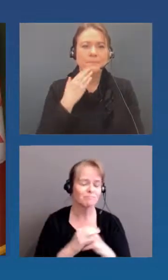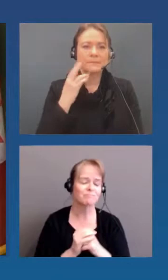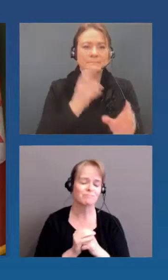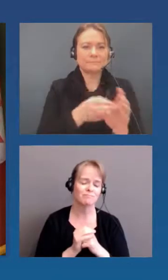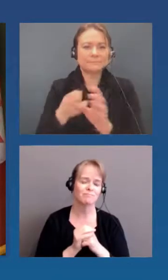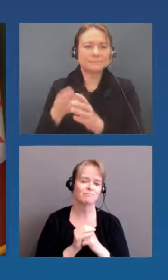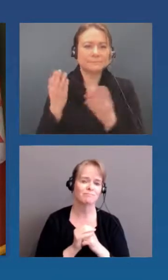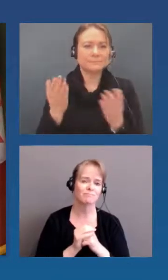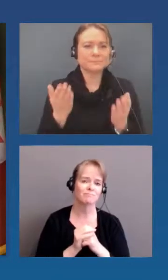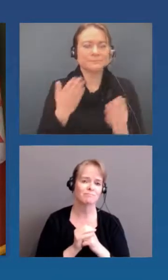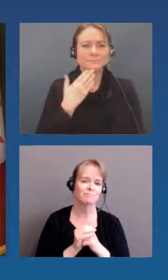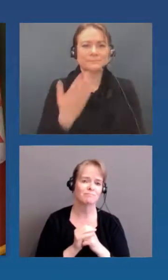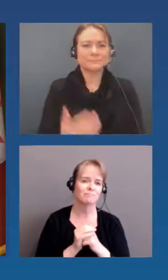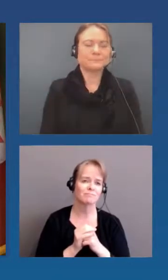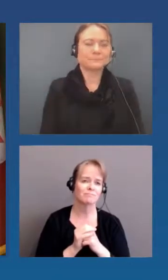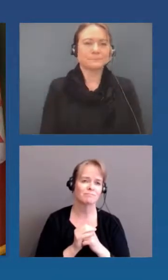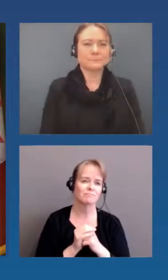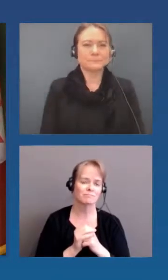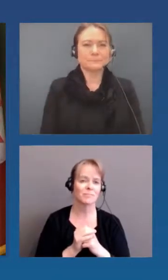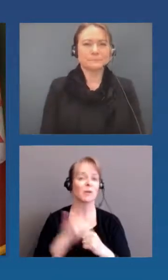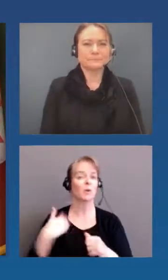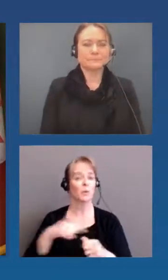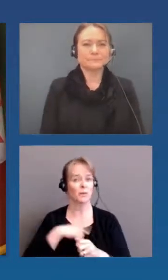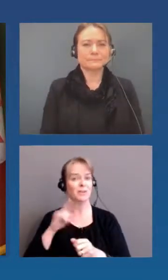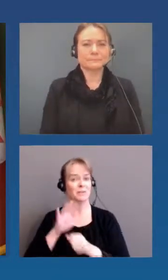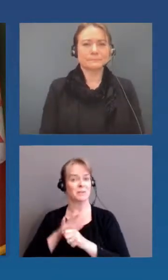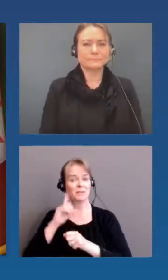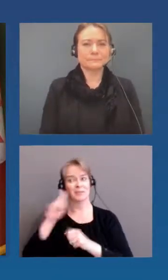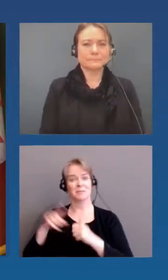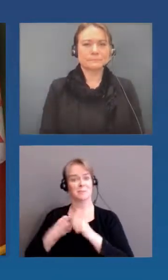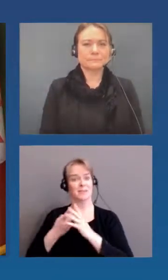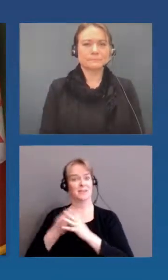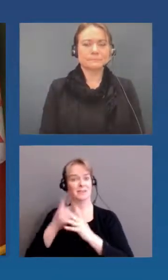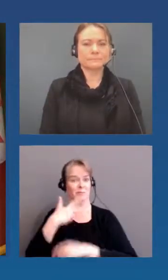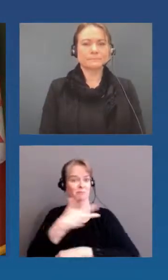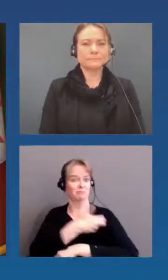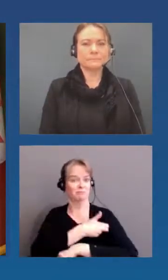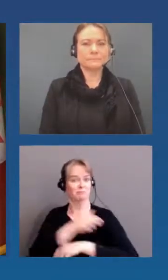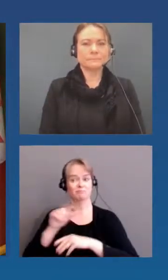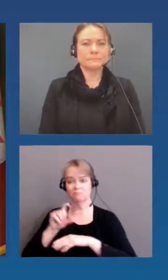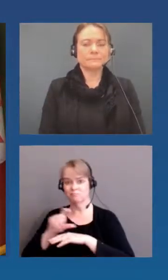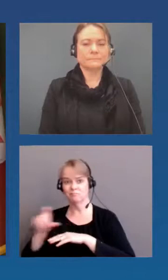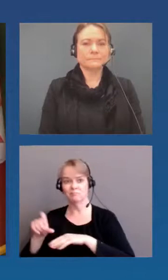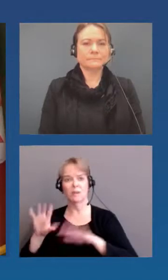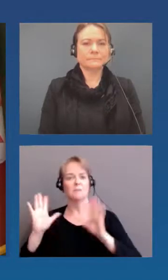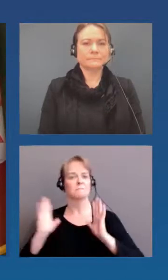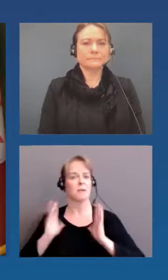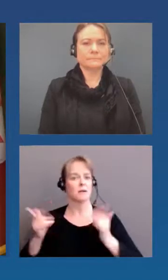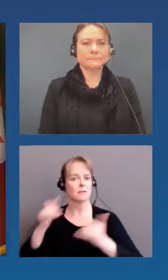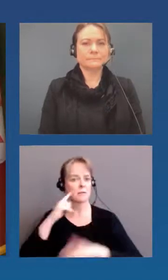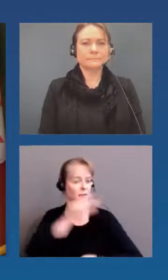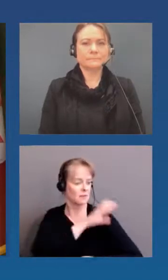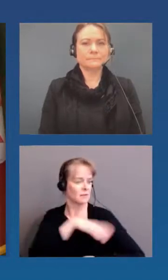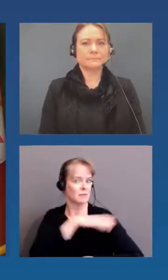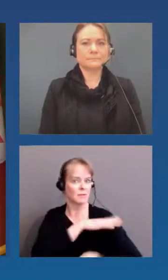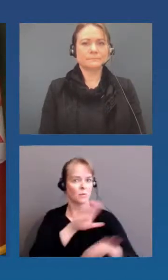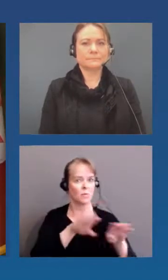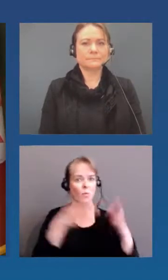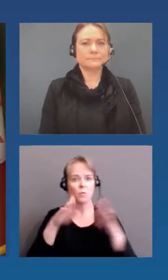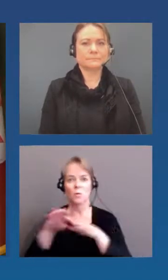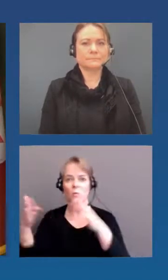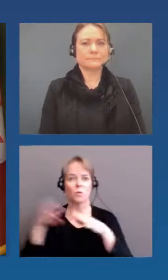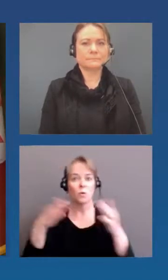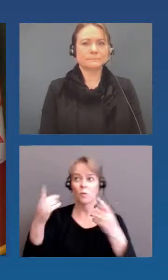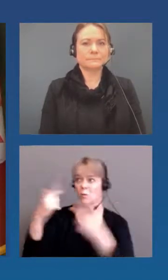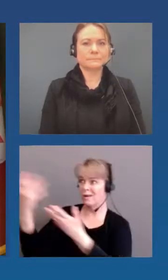aujourd'hui. We made a commitment at the beginning of the vaccine rollout to open vaccination clinics as soon as we had more vaccine